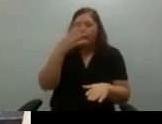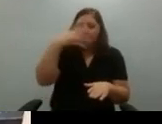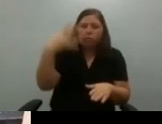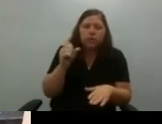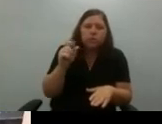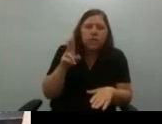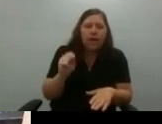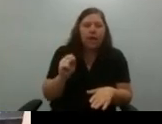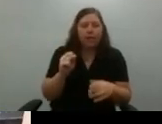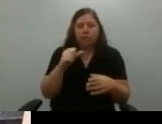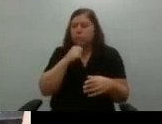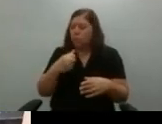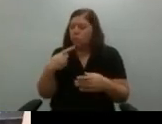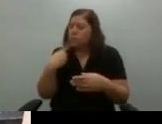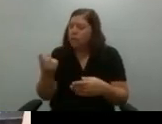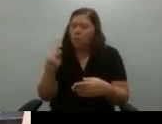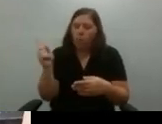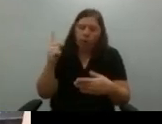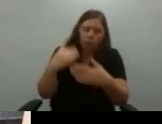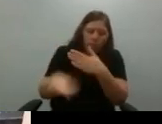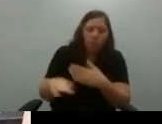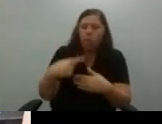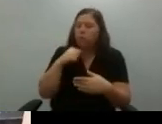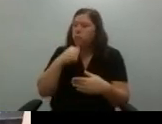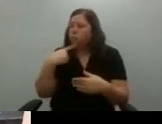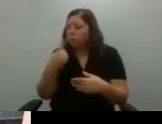you came to the United States.